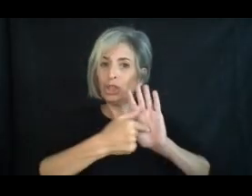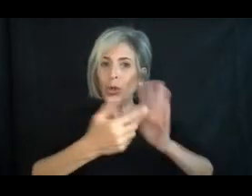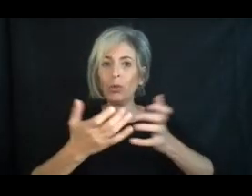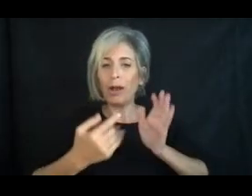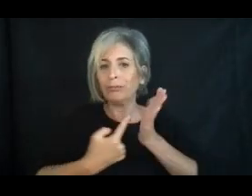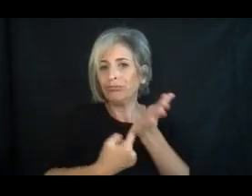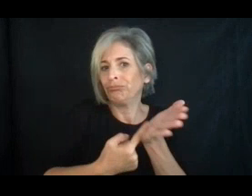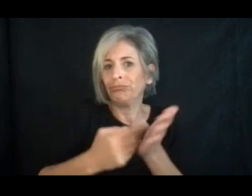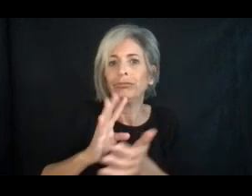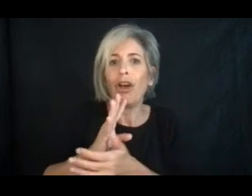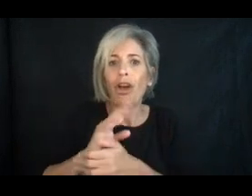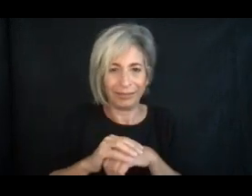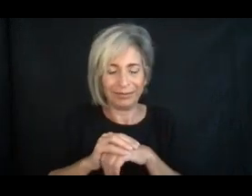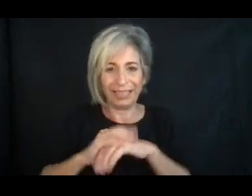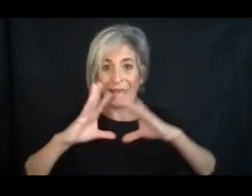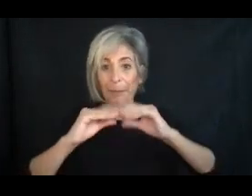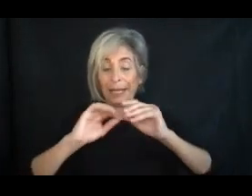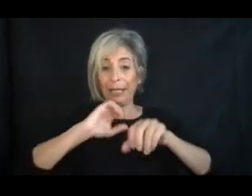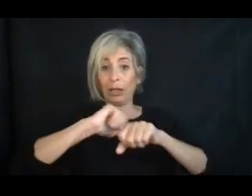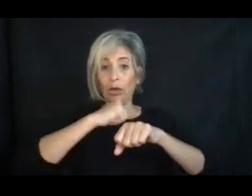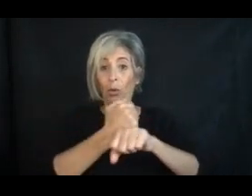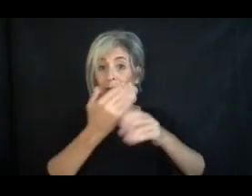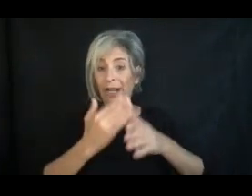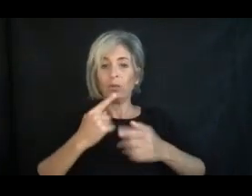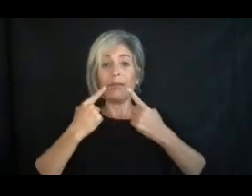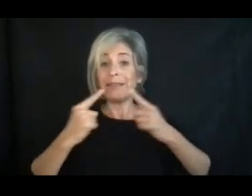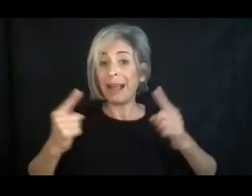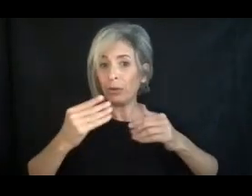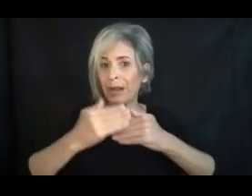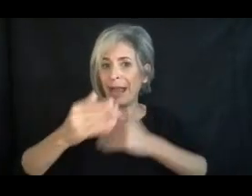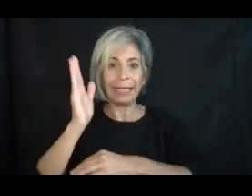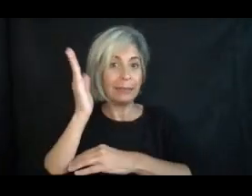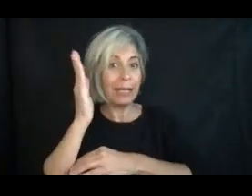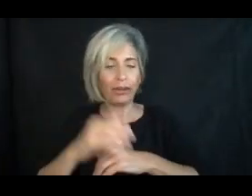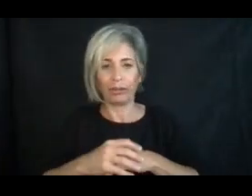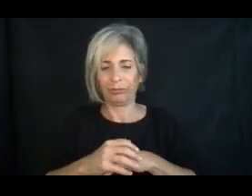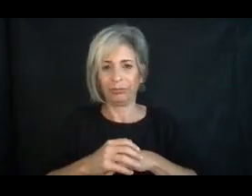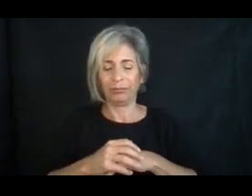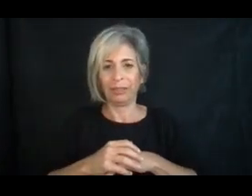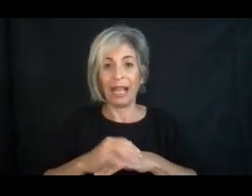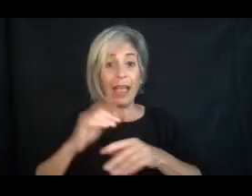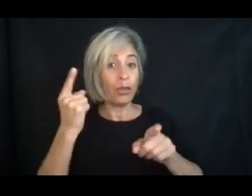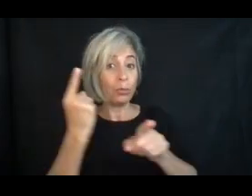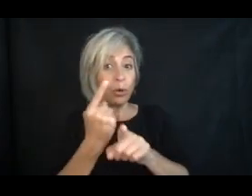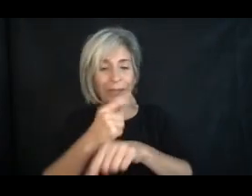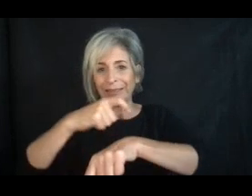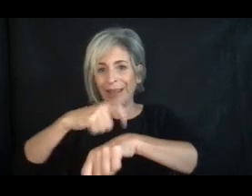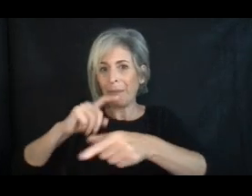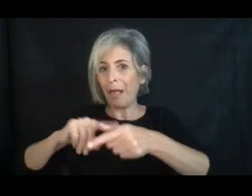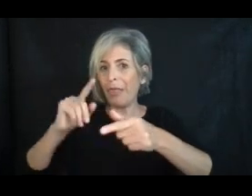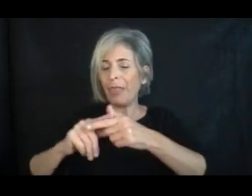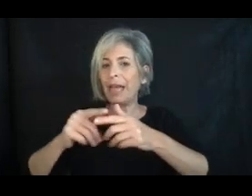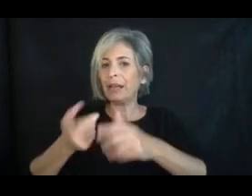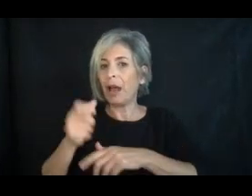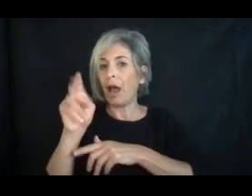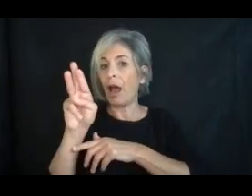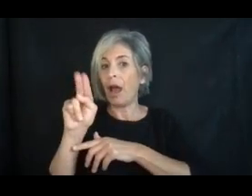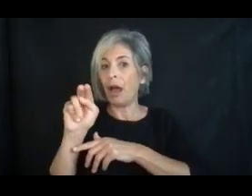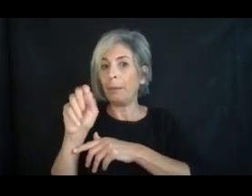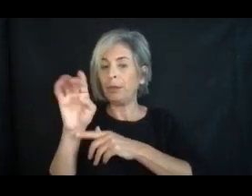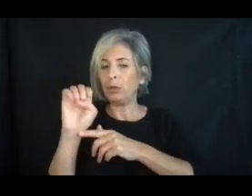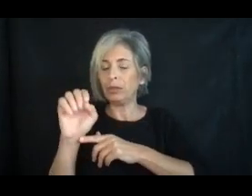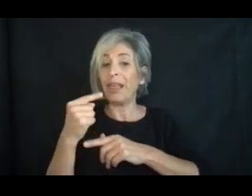speak. A meeting organizer will announce the next speaker at the appropriate time and unmute their audio, at which time you should